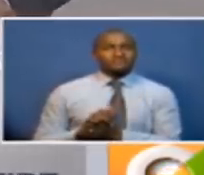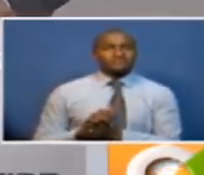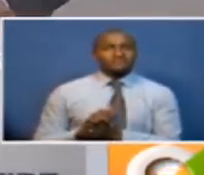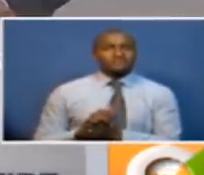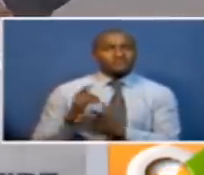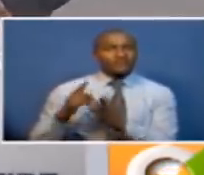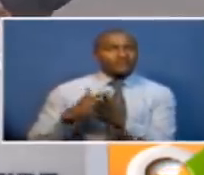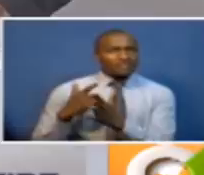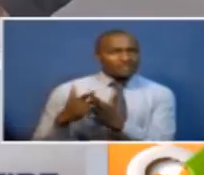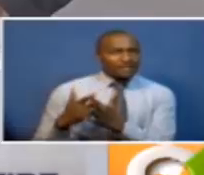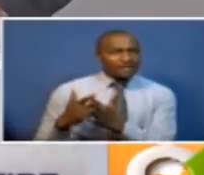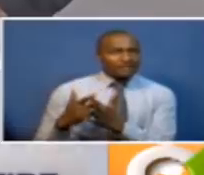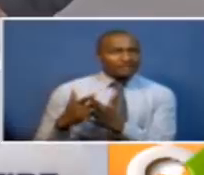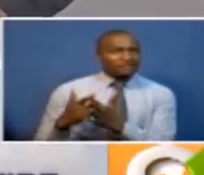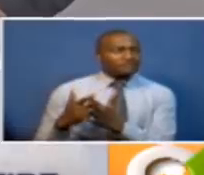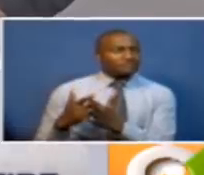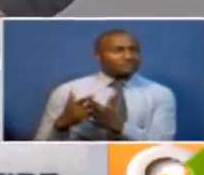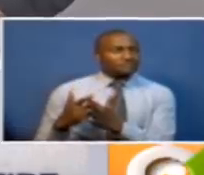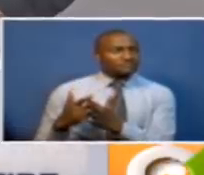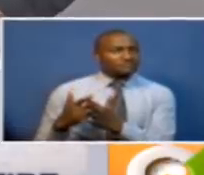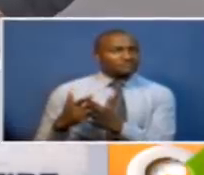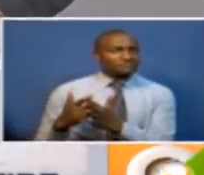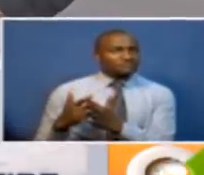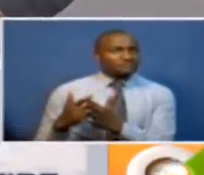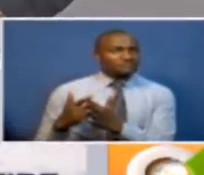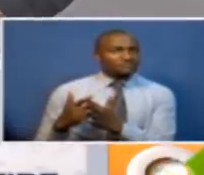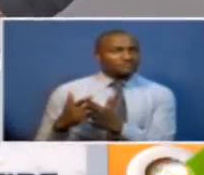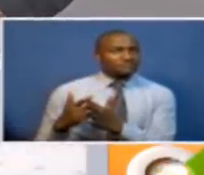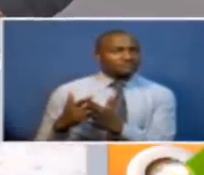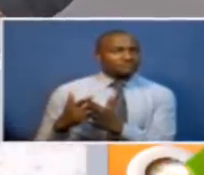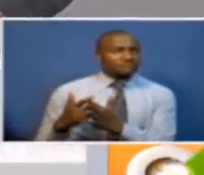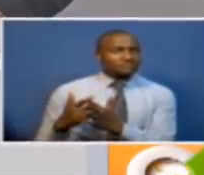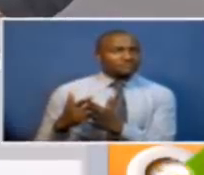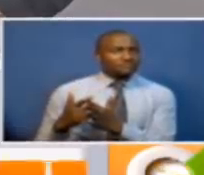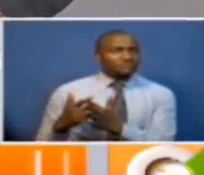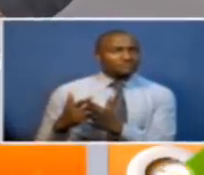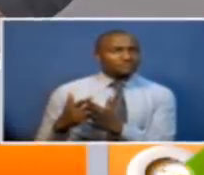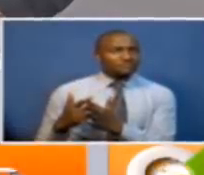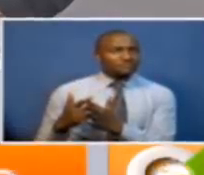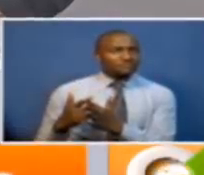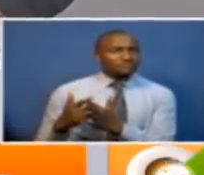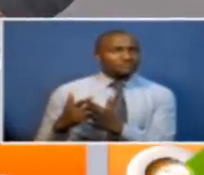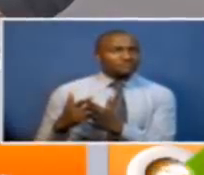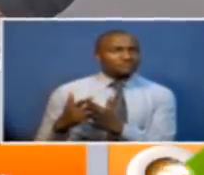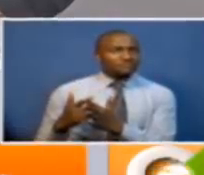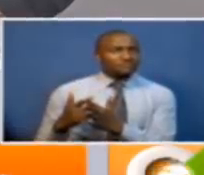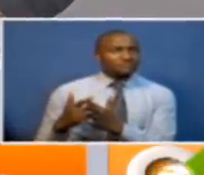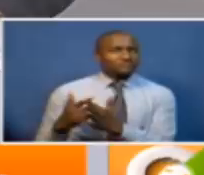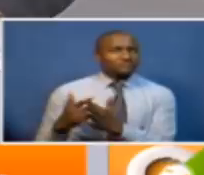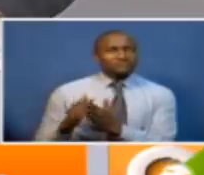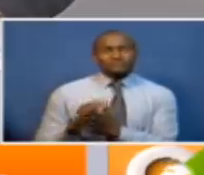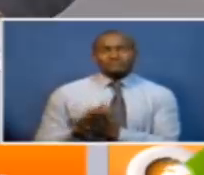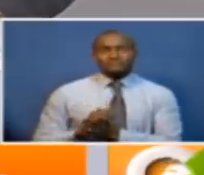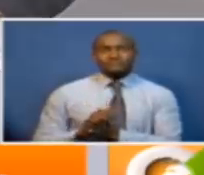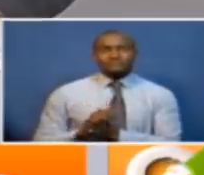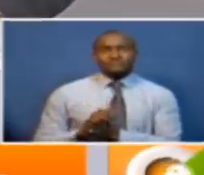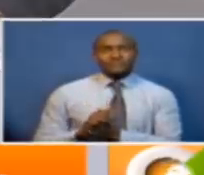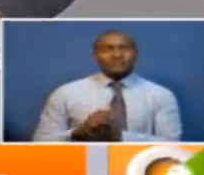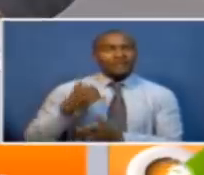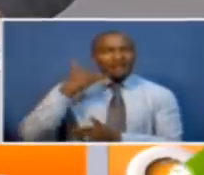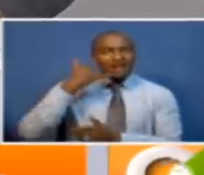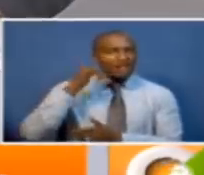should be to say that there is no room for this type of conduct under our constitution of the